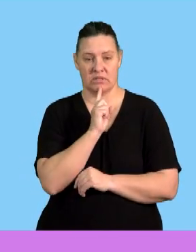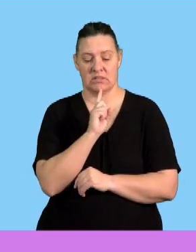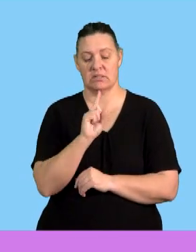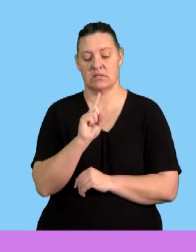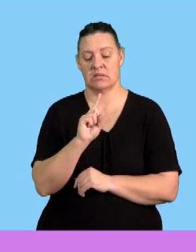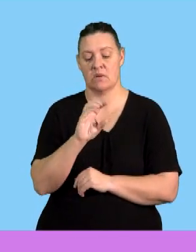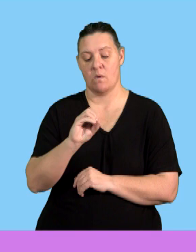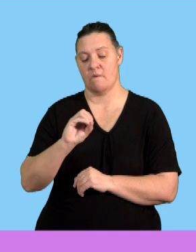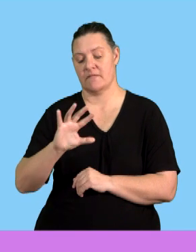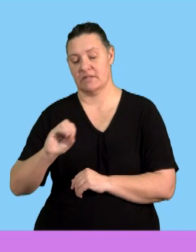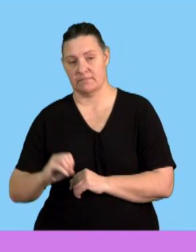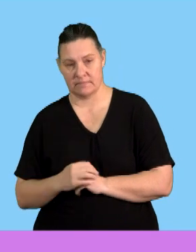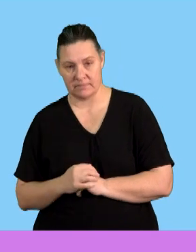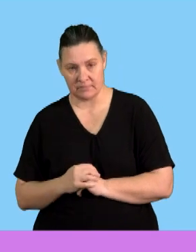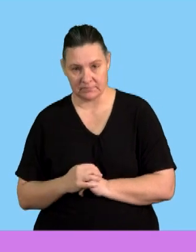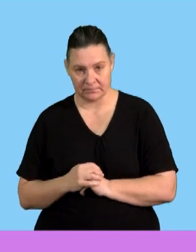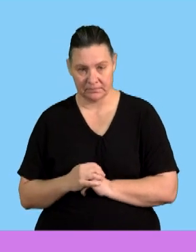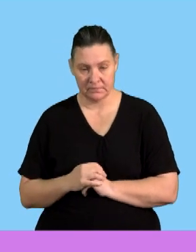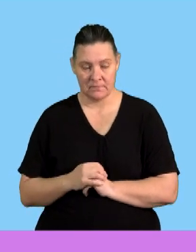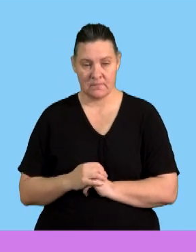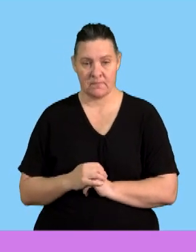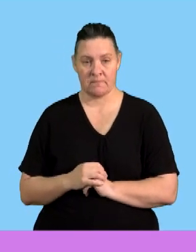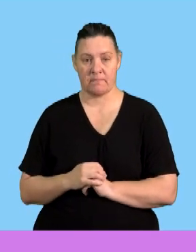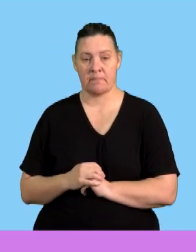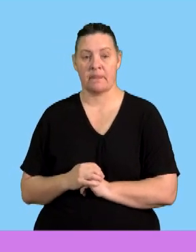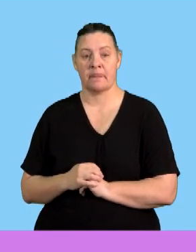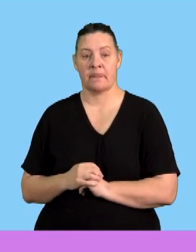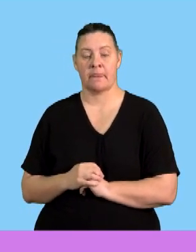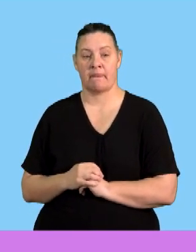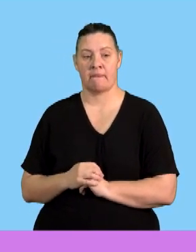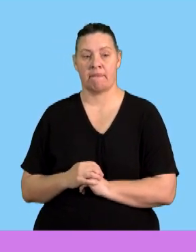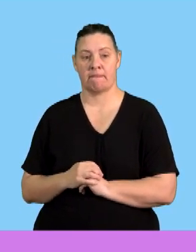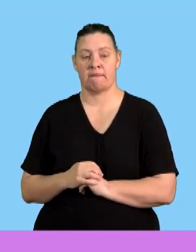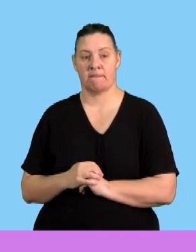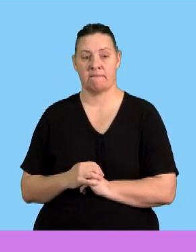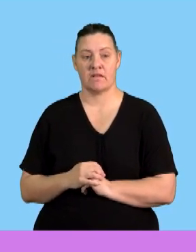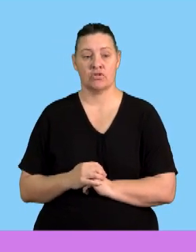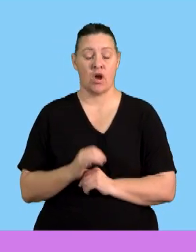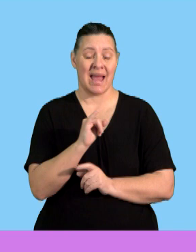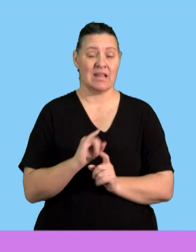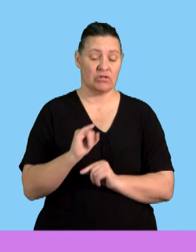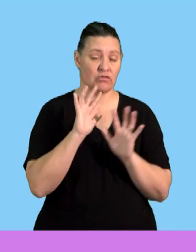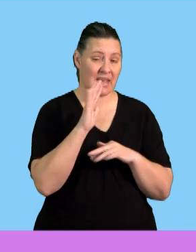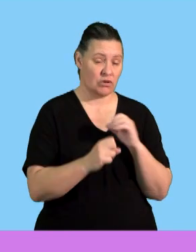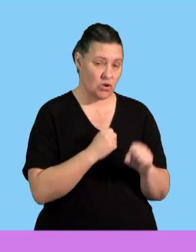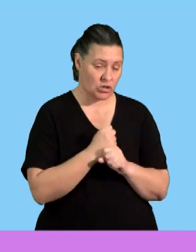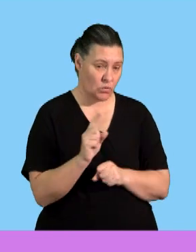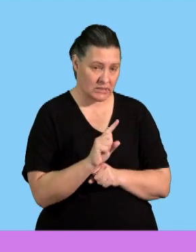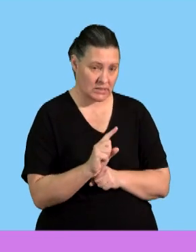1,050 Rand. So the interest for 10 years is going to be